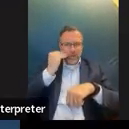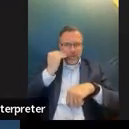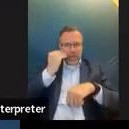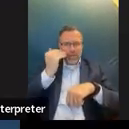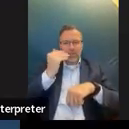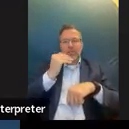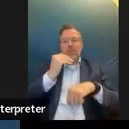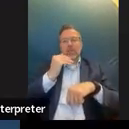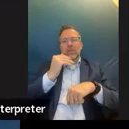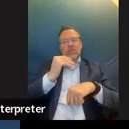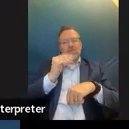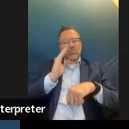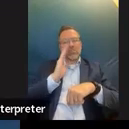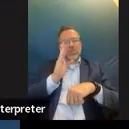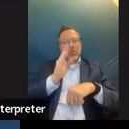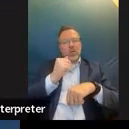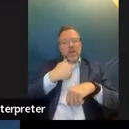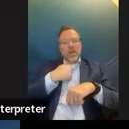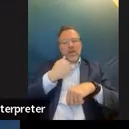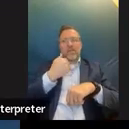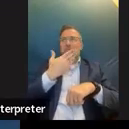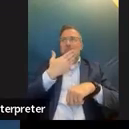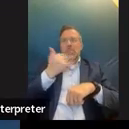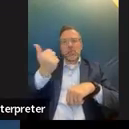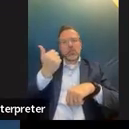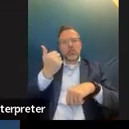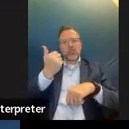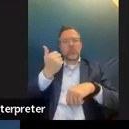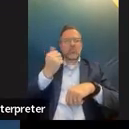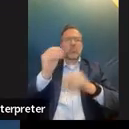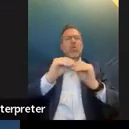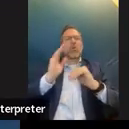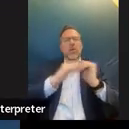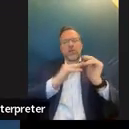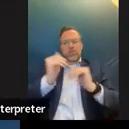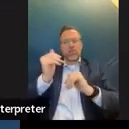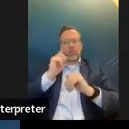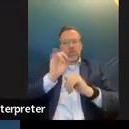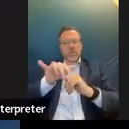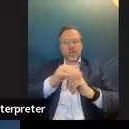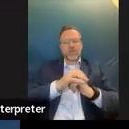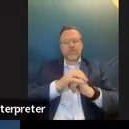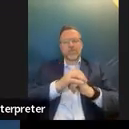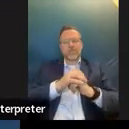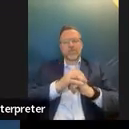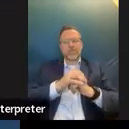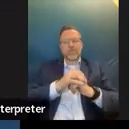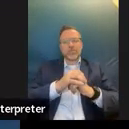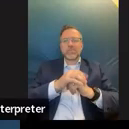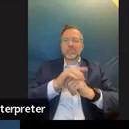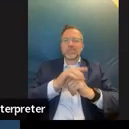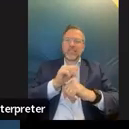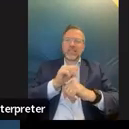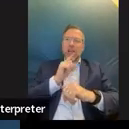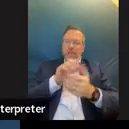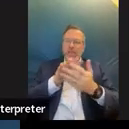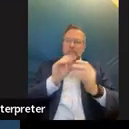better handle on this. So there's your non-answer for that one.